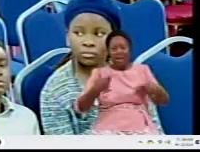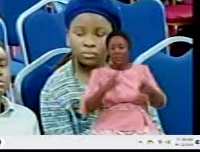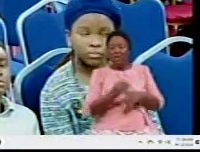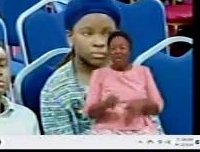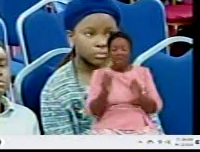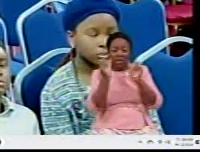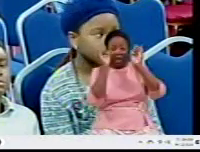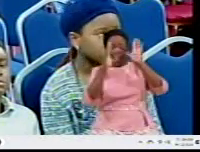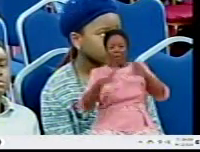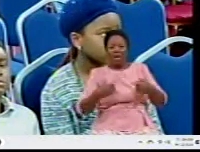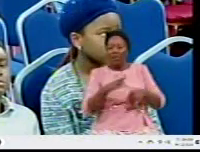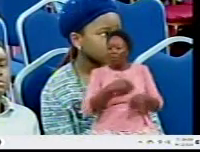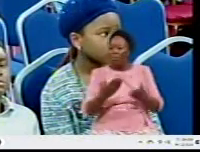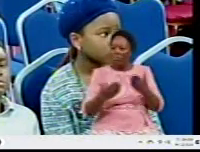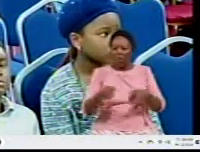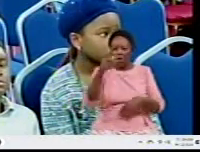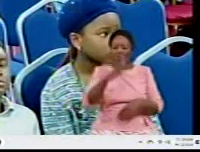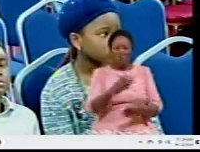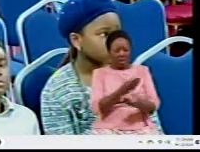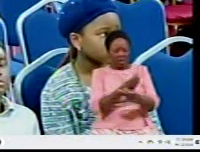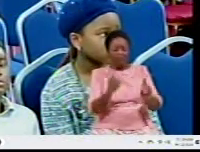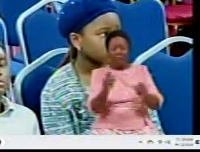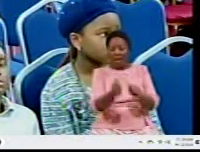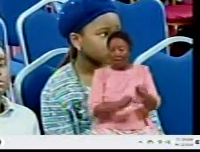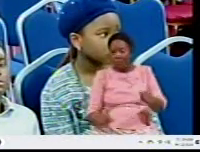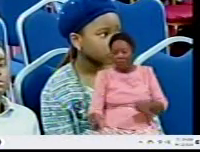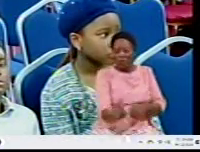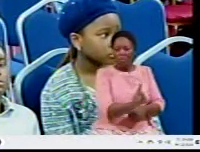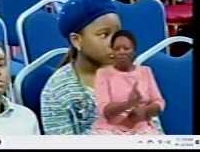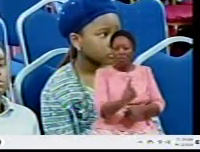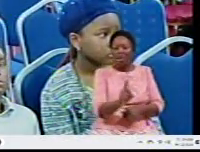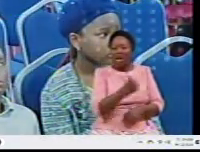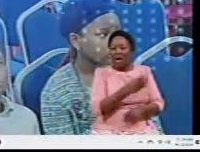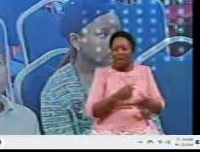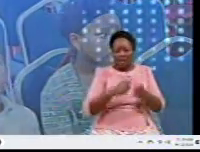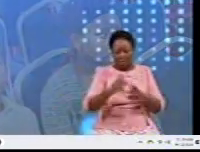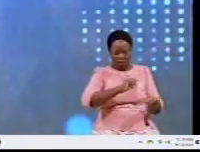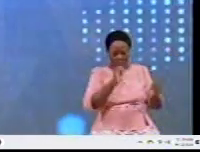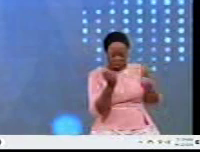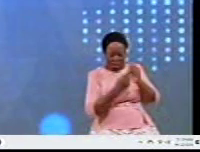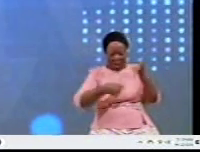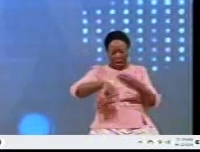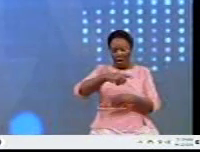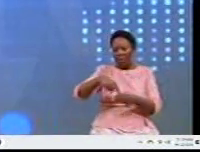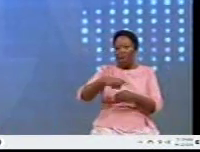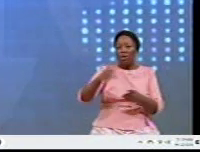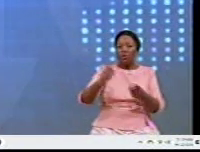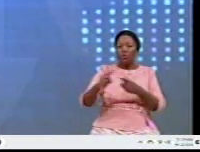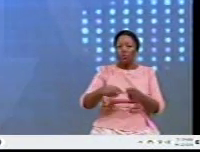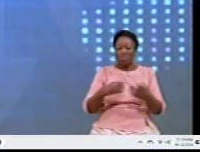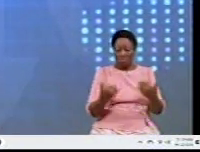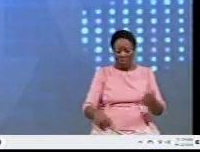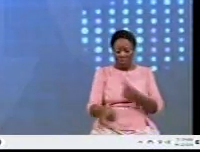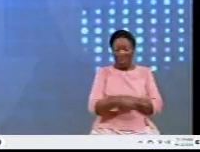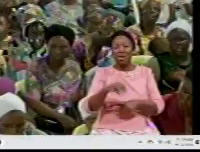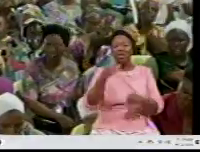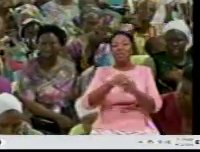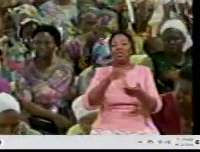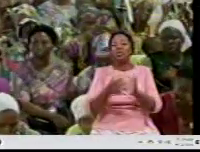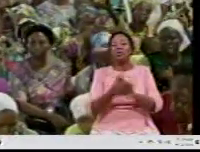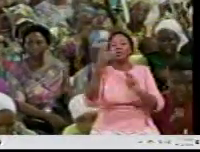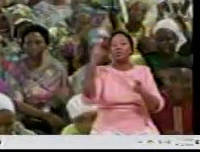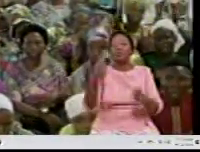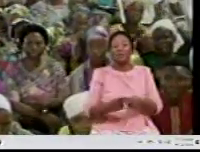May God deliver everyone and you turn around today in Jesus'